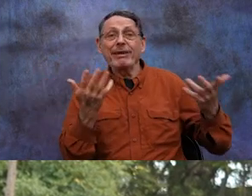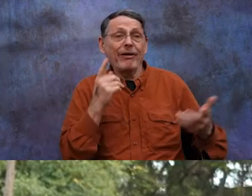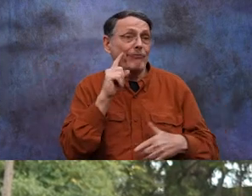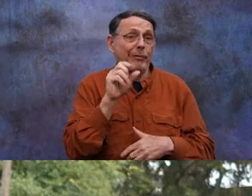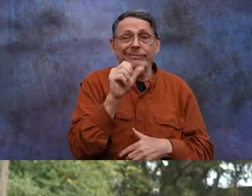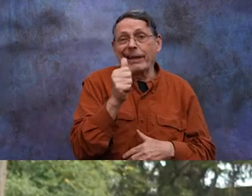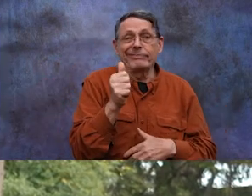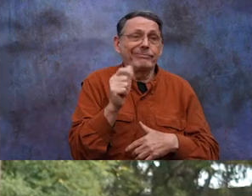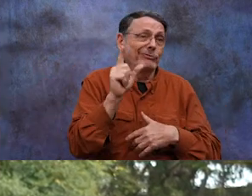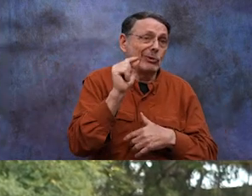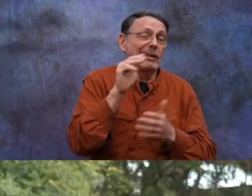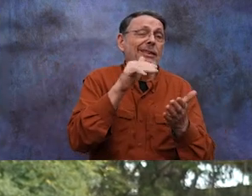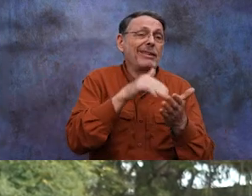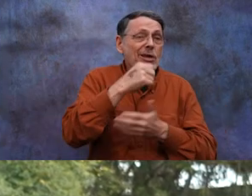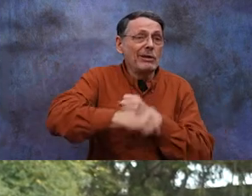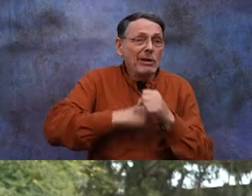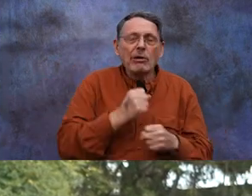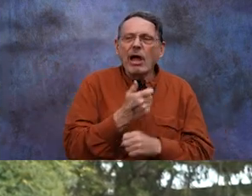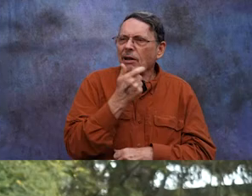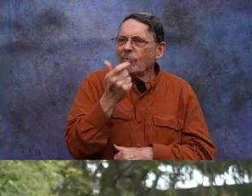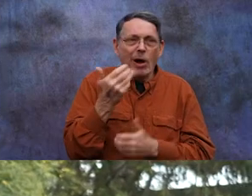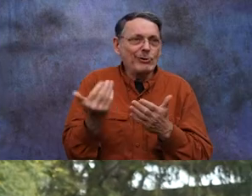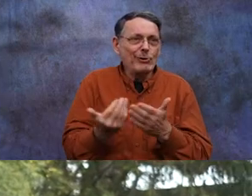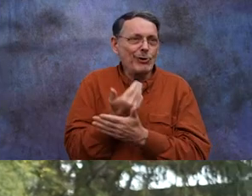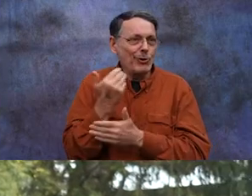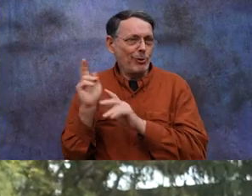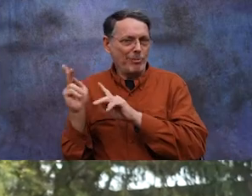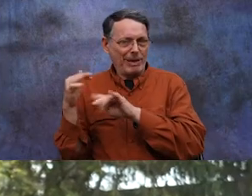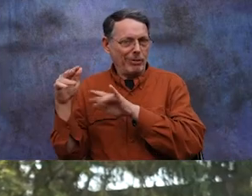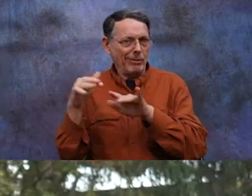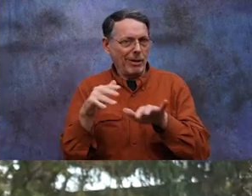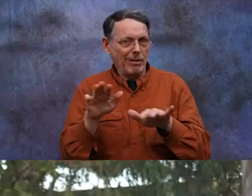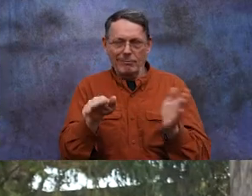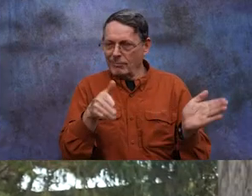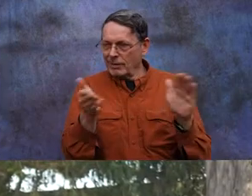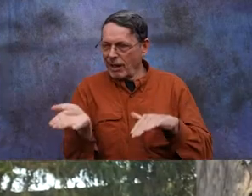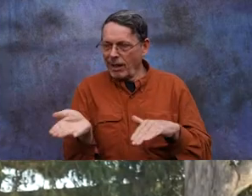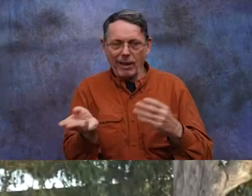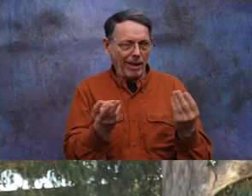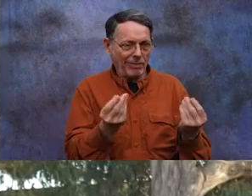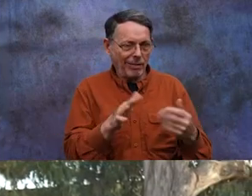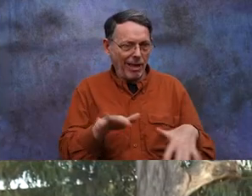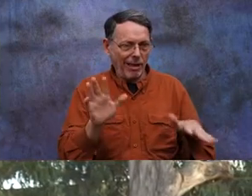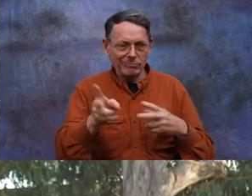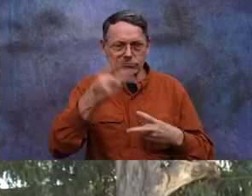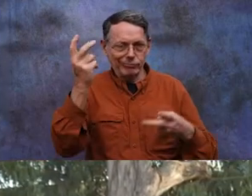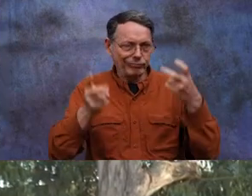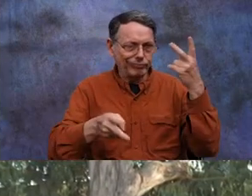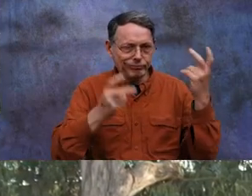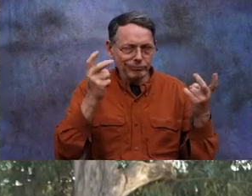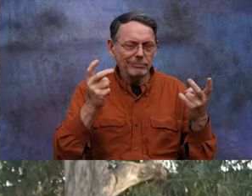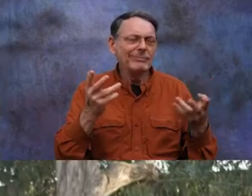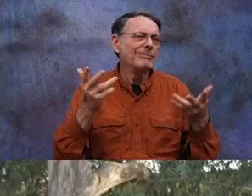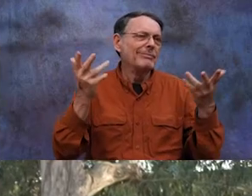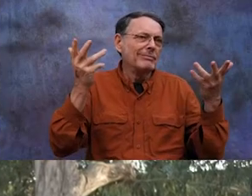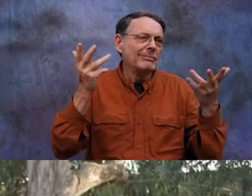of thousands of years and watched the newcomers come and the people die and the land be stolen. There's so